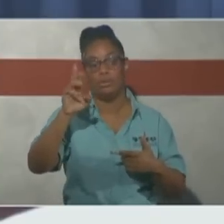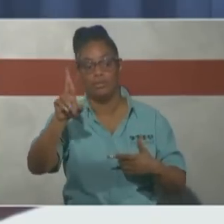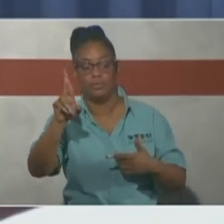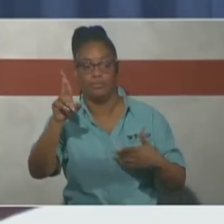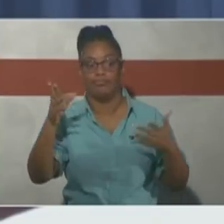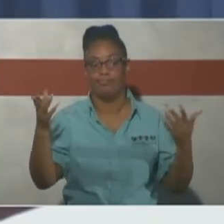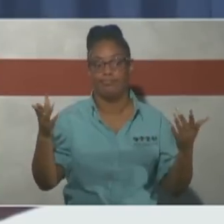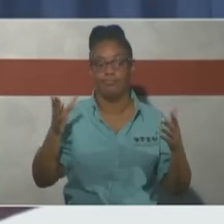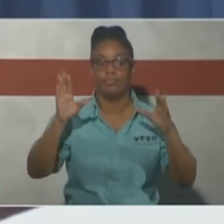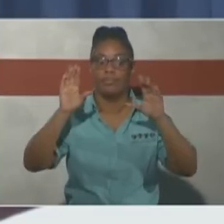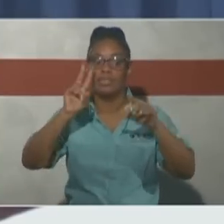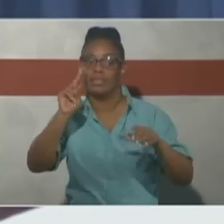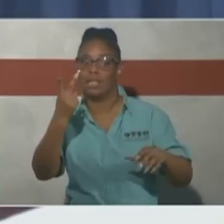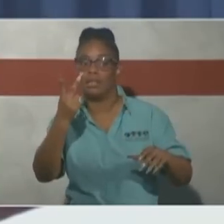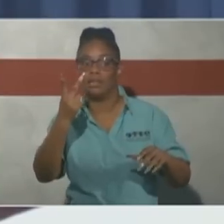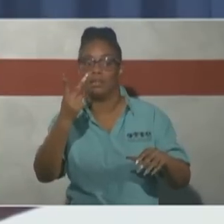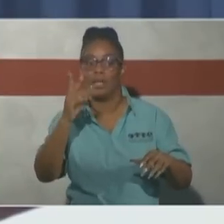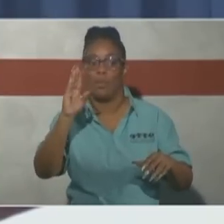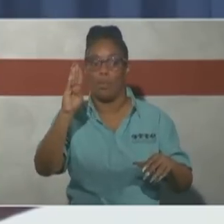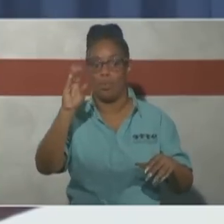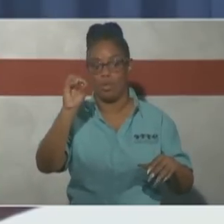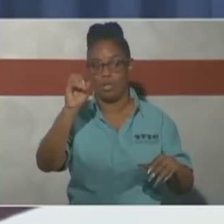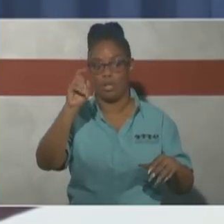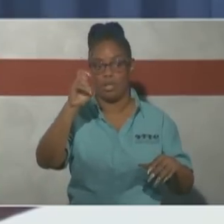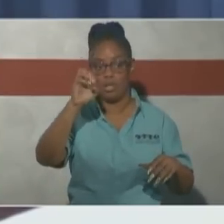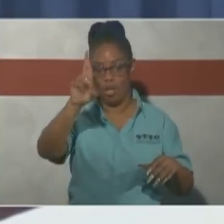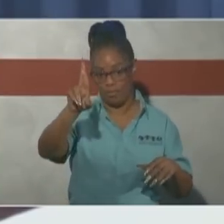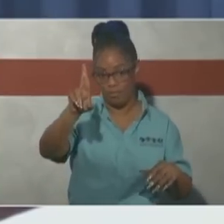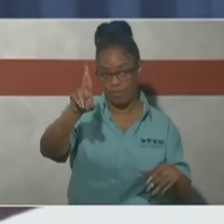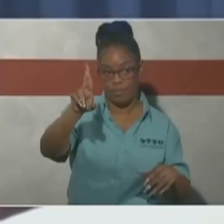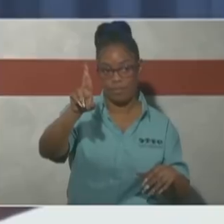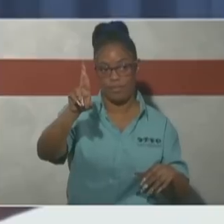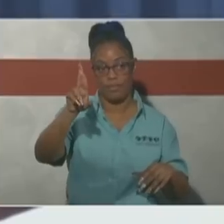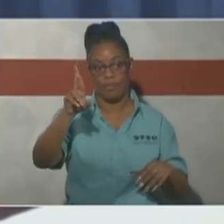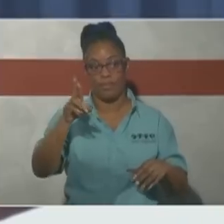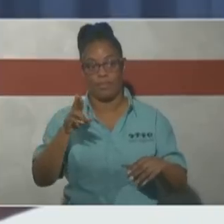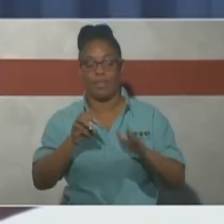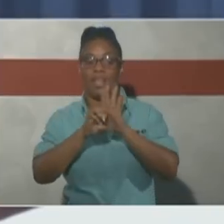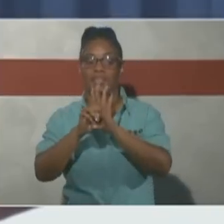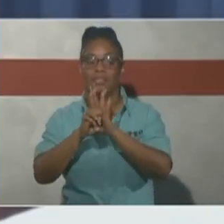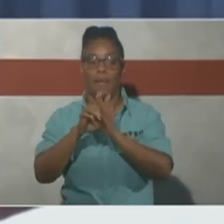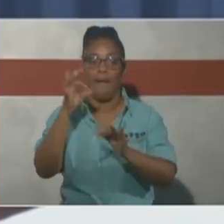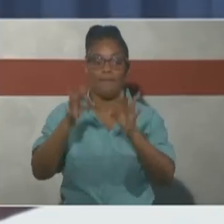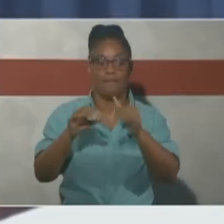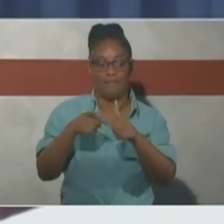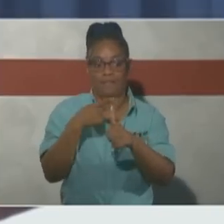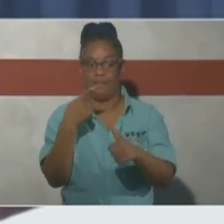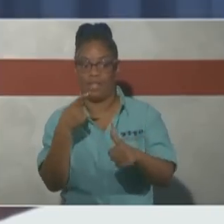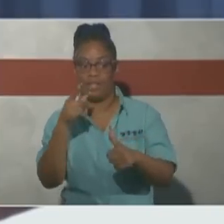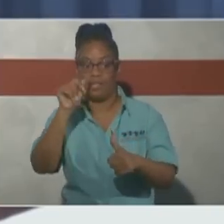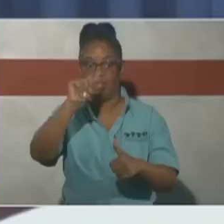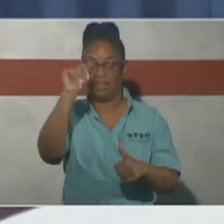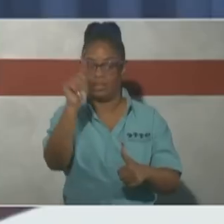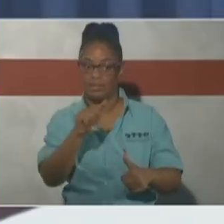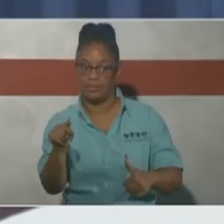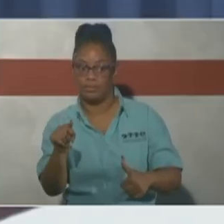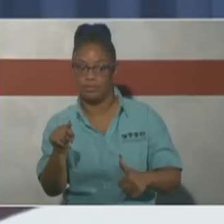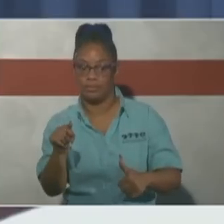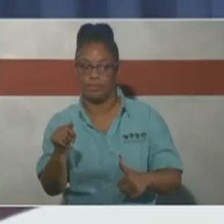advisory that WHO vaccines are now interchangeable. So regardless of what you got in your